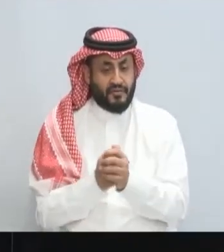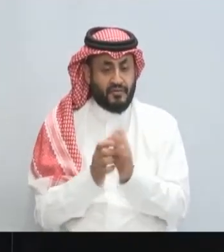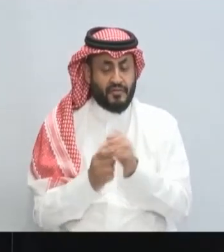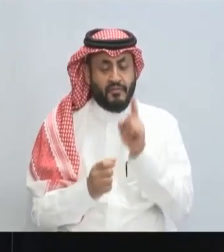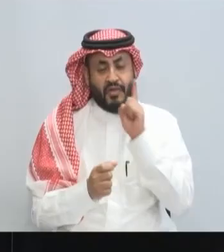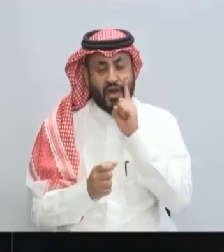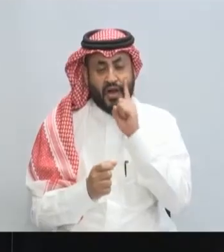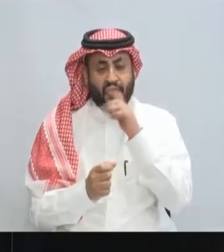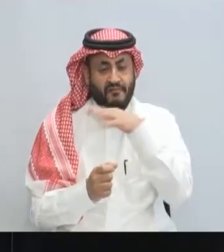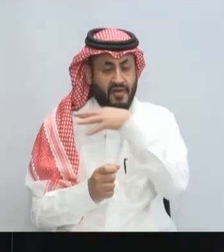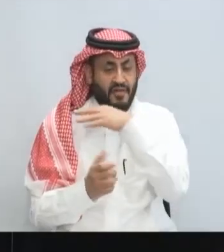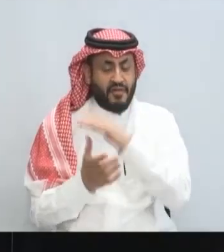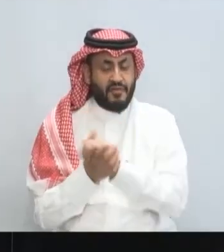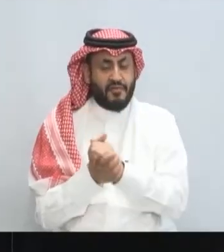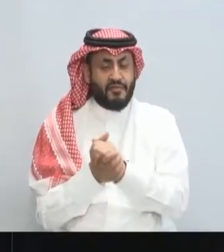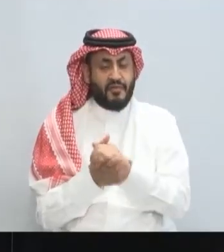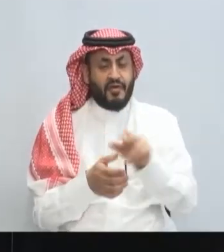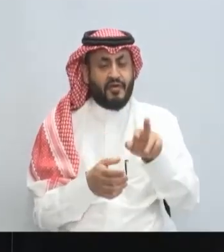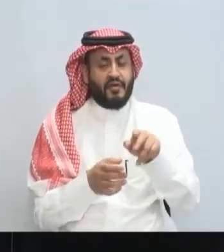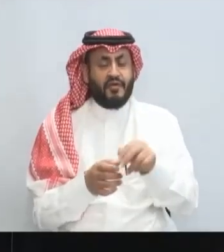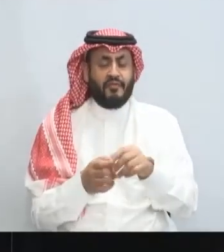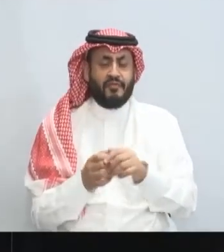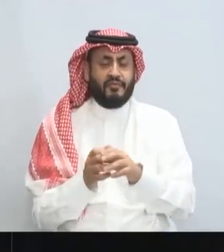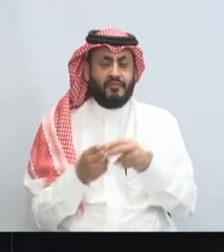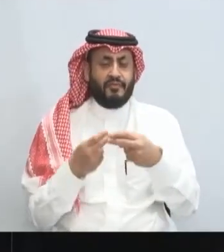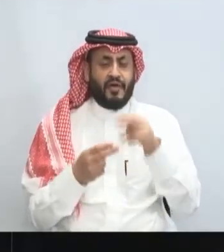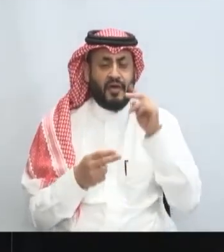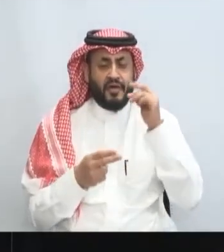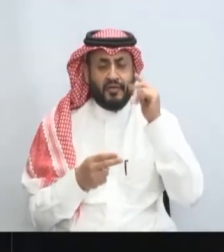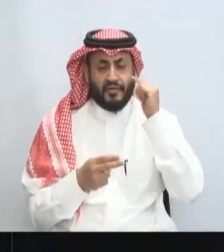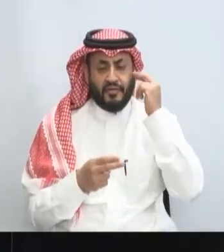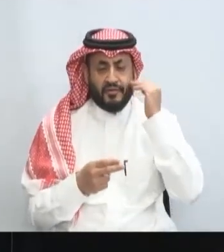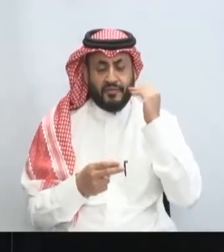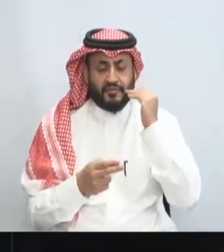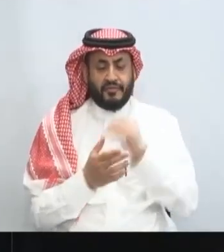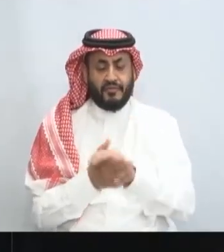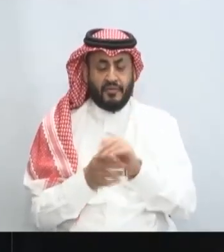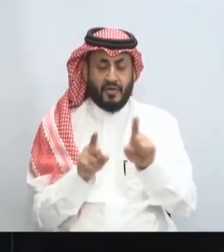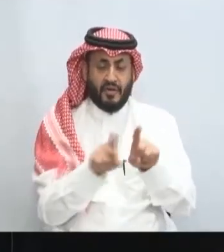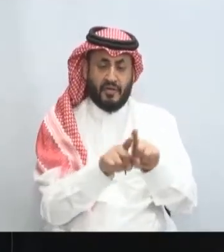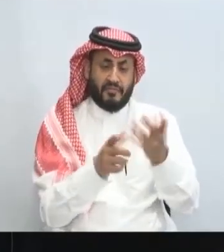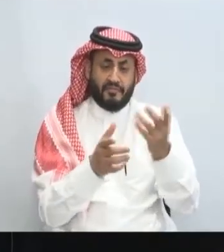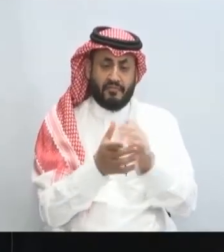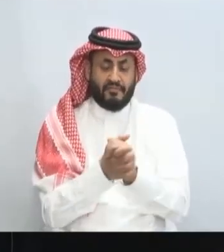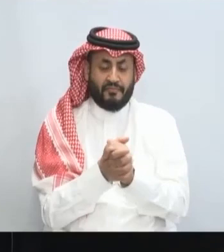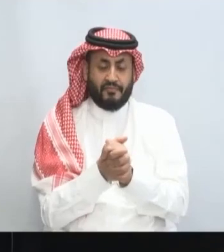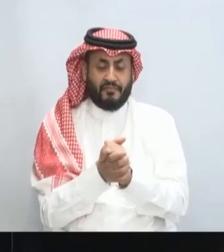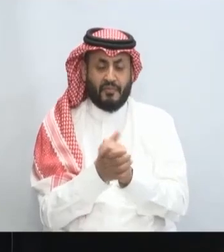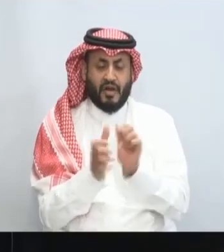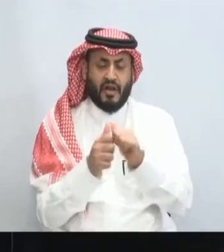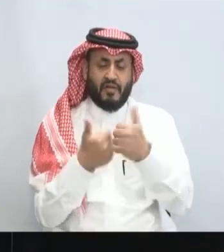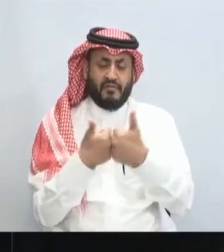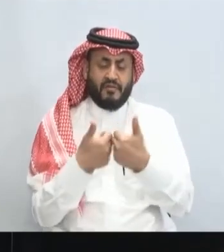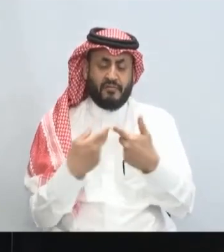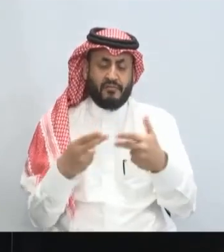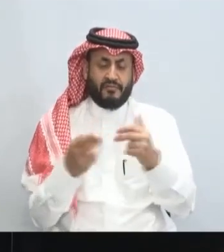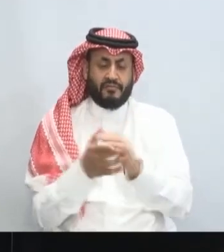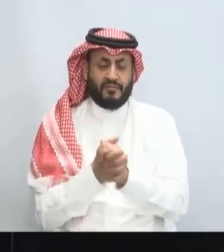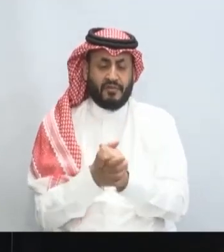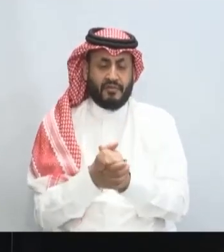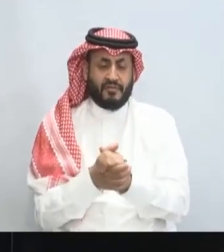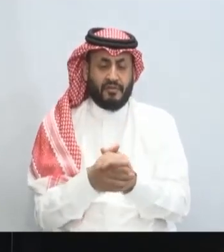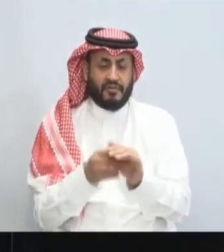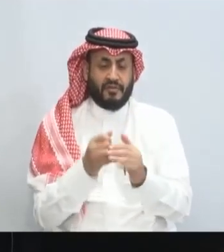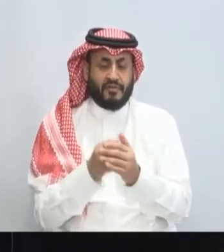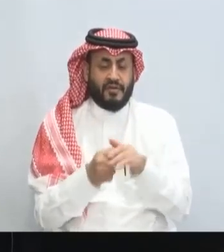mother, father, and brother or sister, or maybe with a friend. Just tell him that